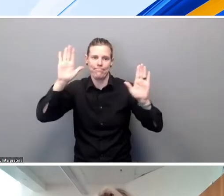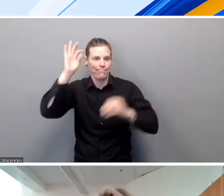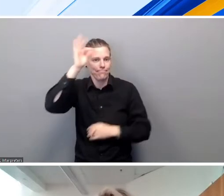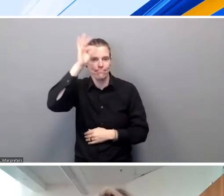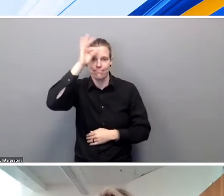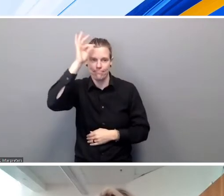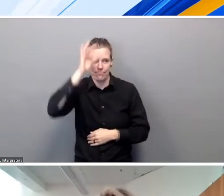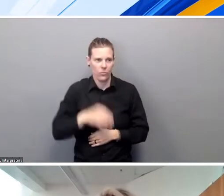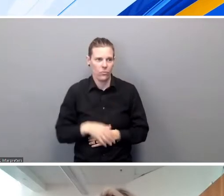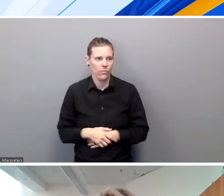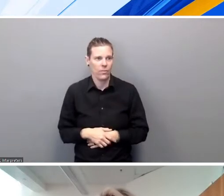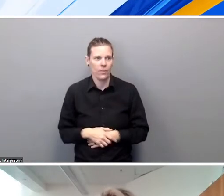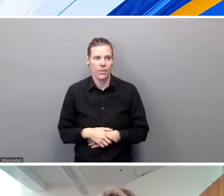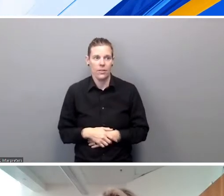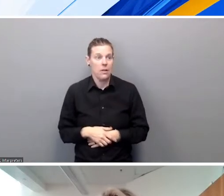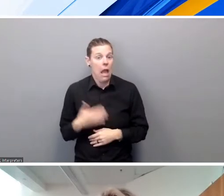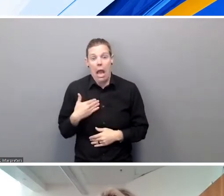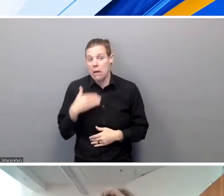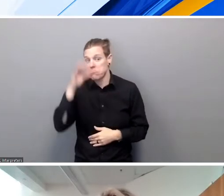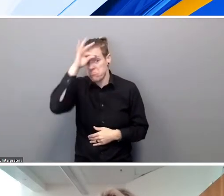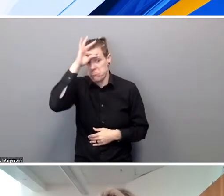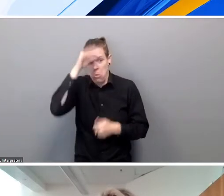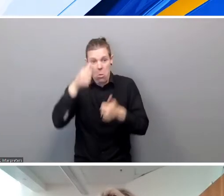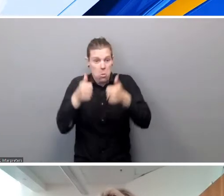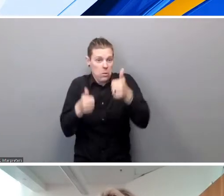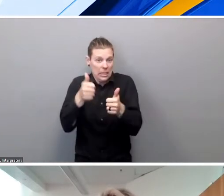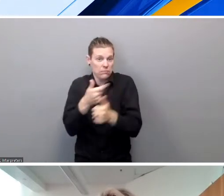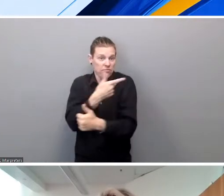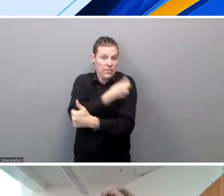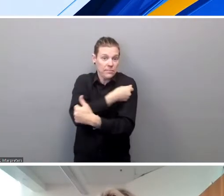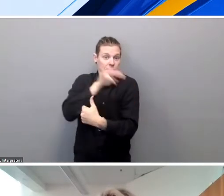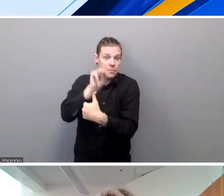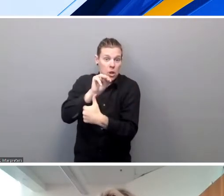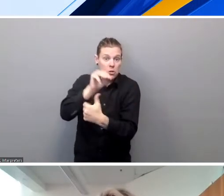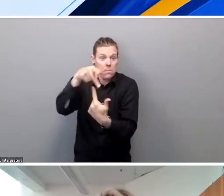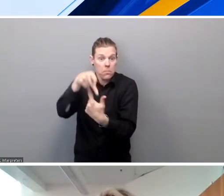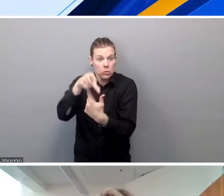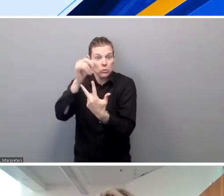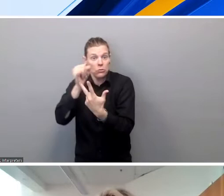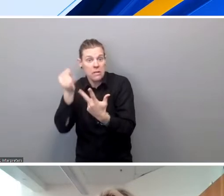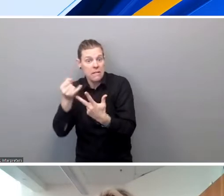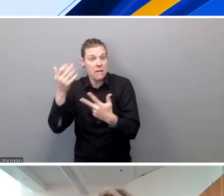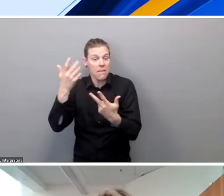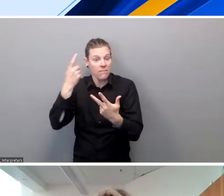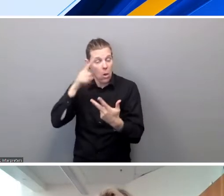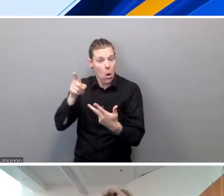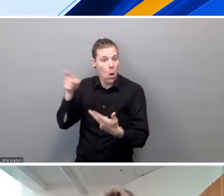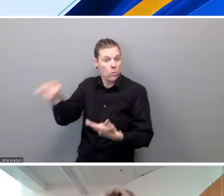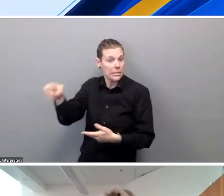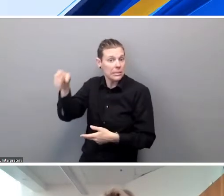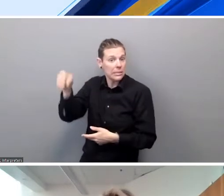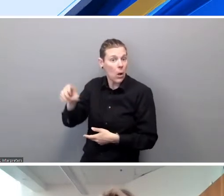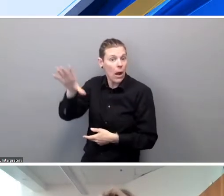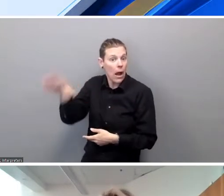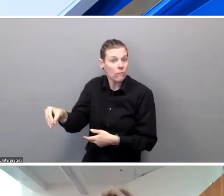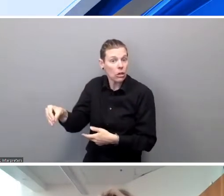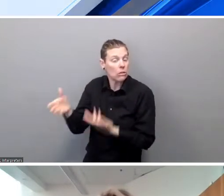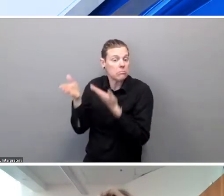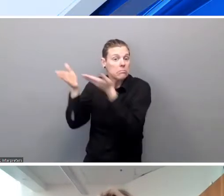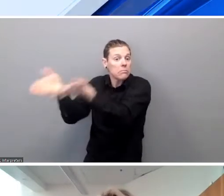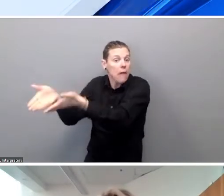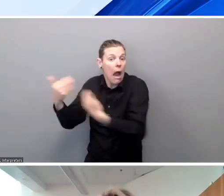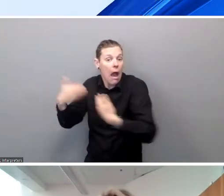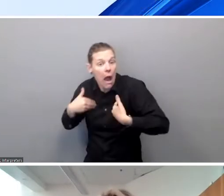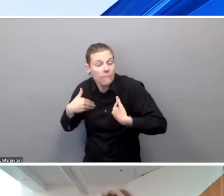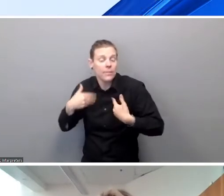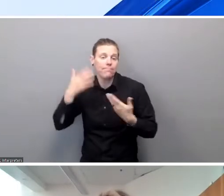which vaccine type is available in South Africa, but I do think it would be important to understand the